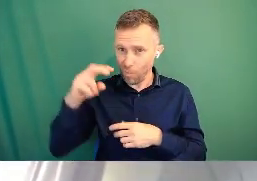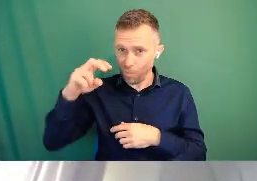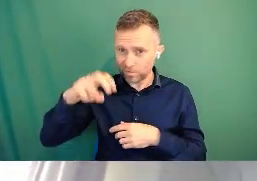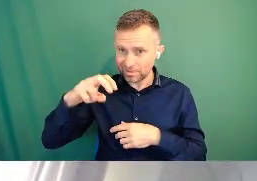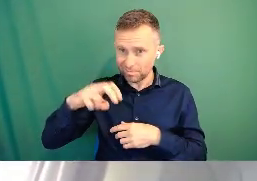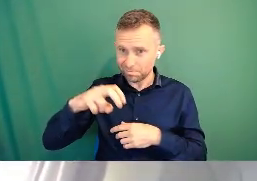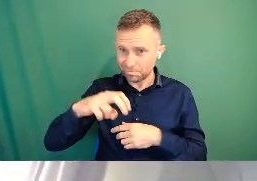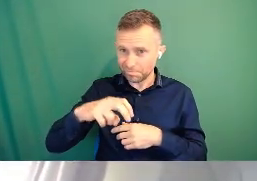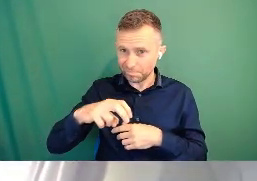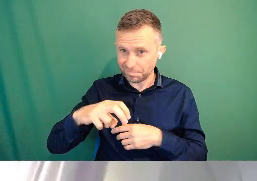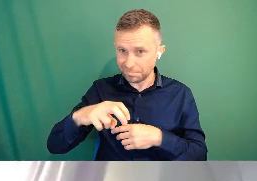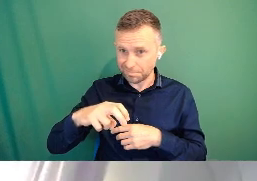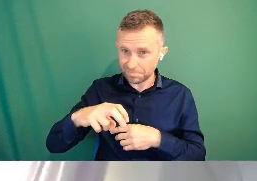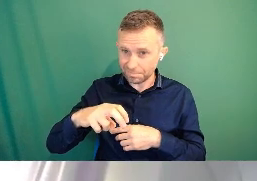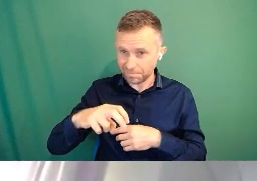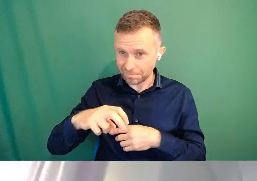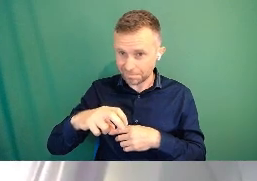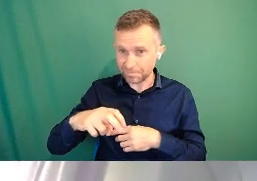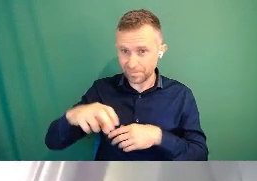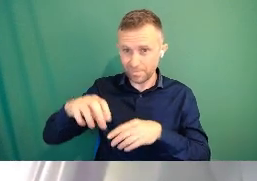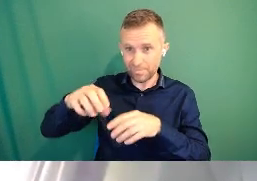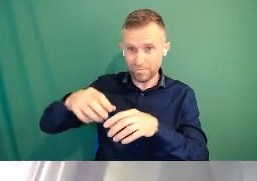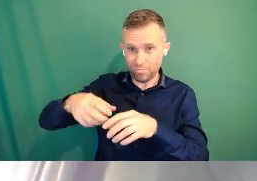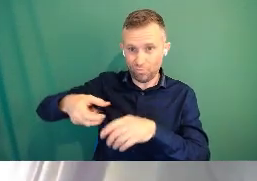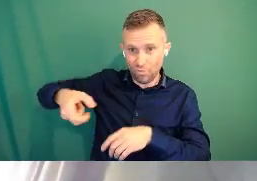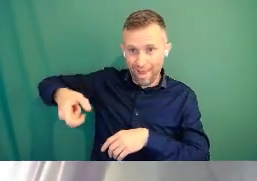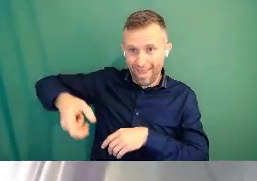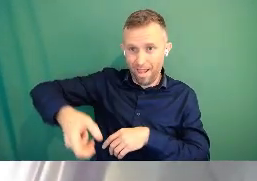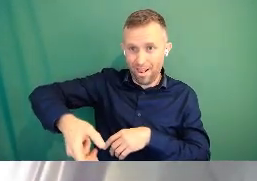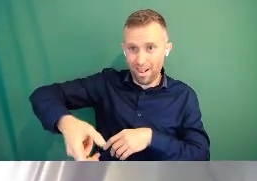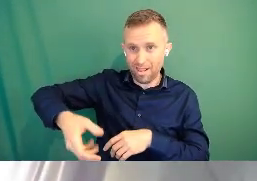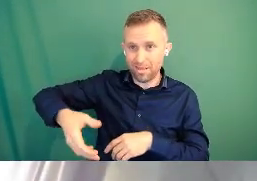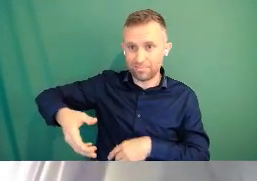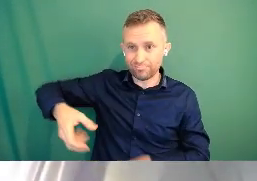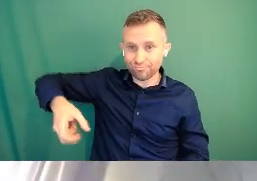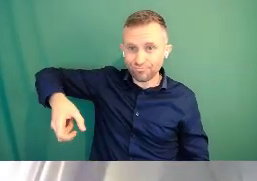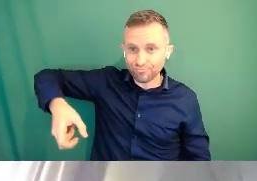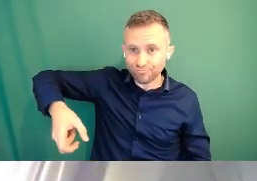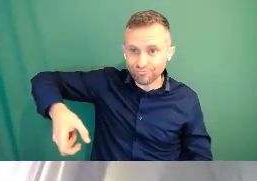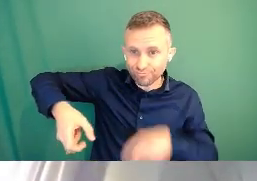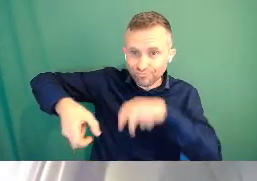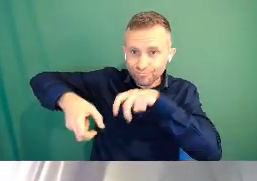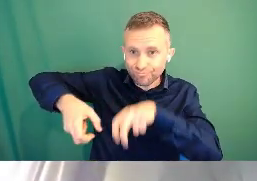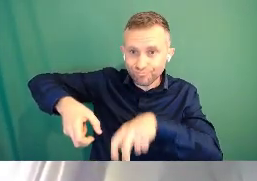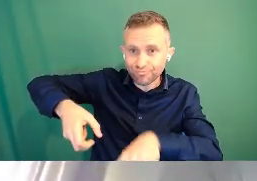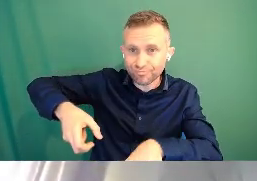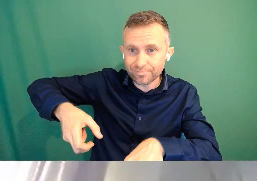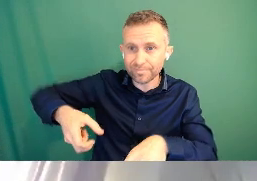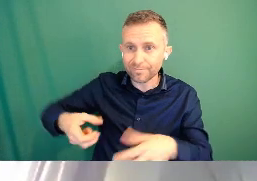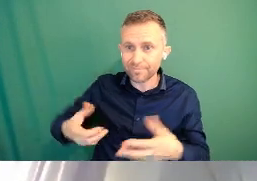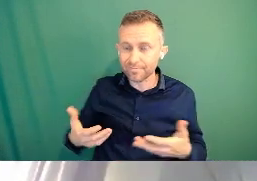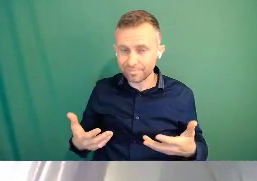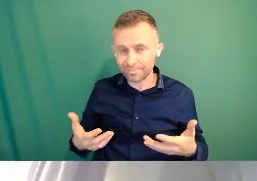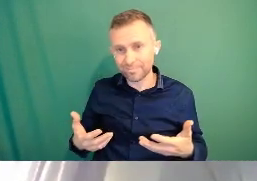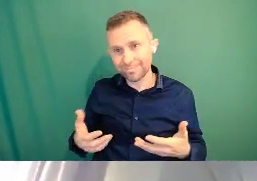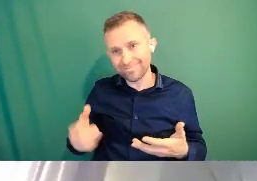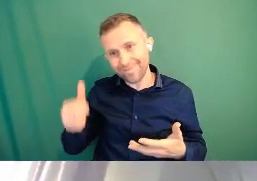able to manage just those 4 steps, there is a handrail as well.